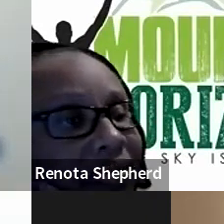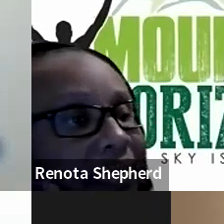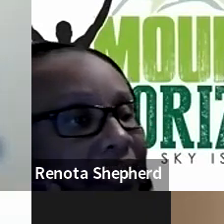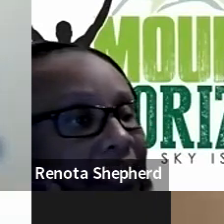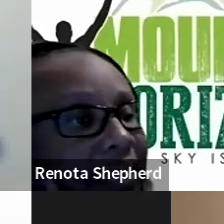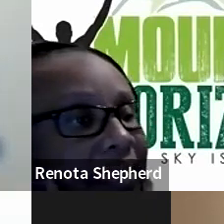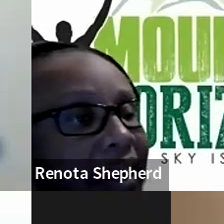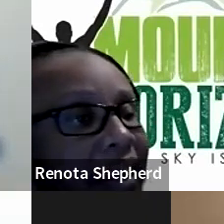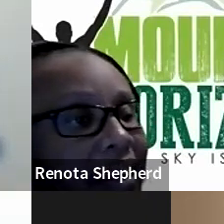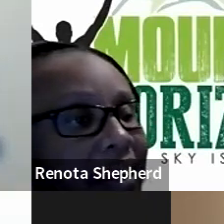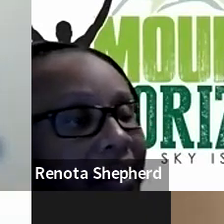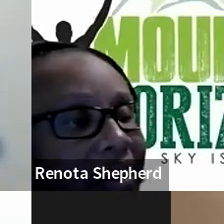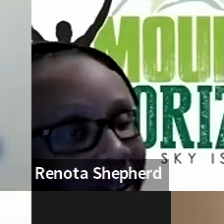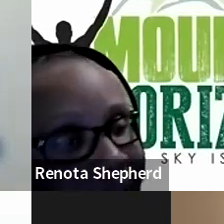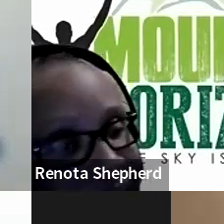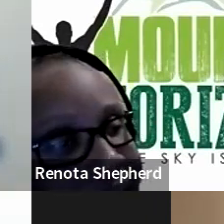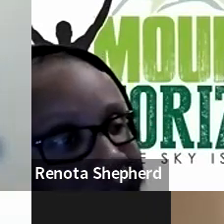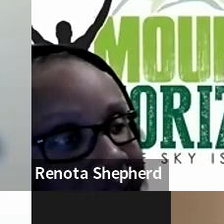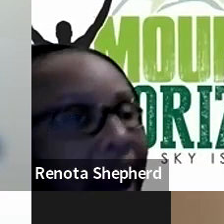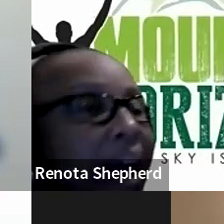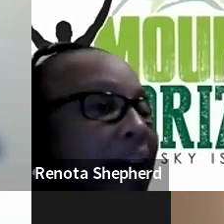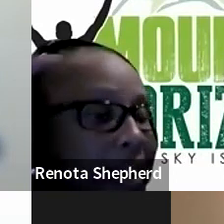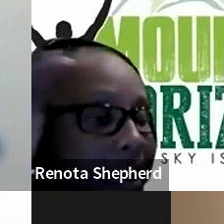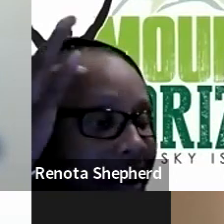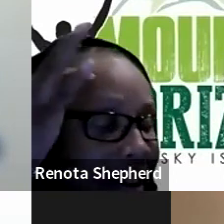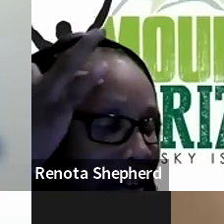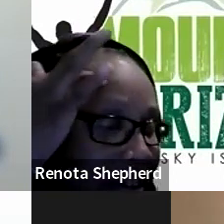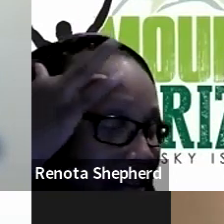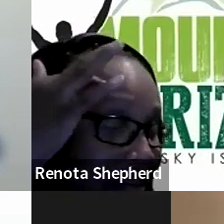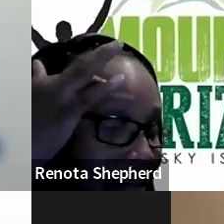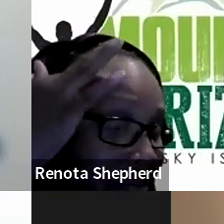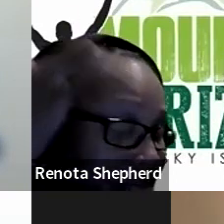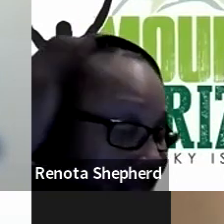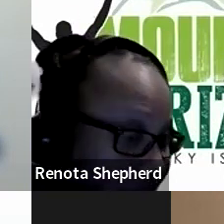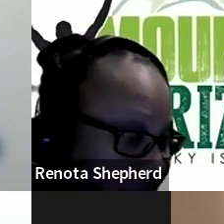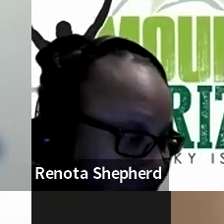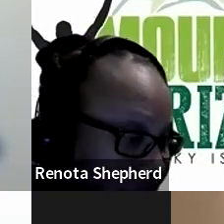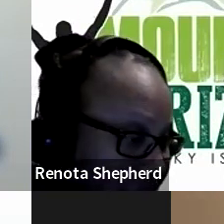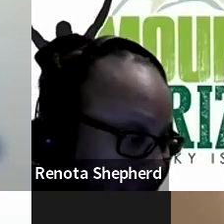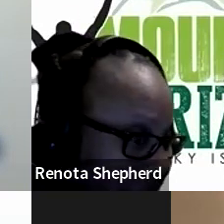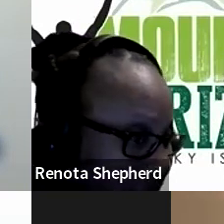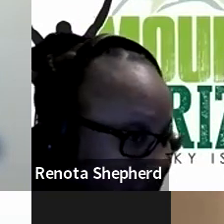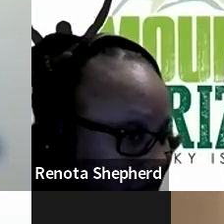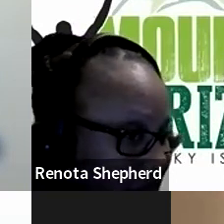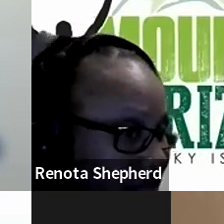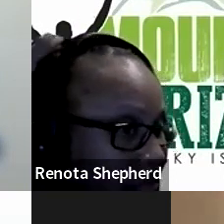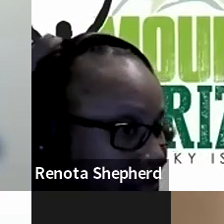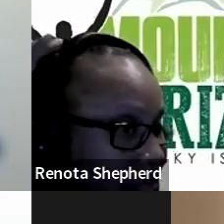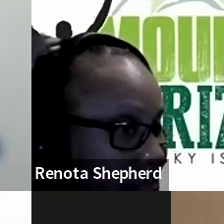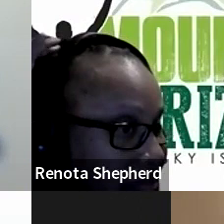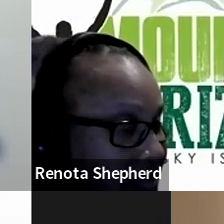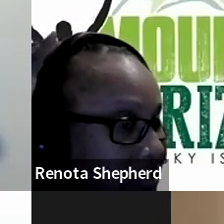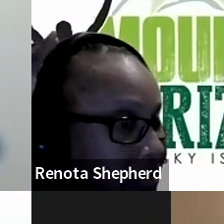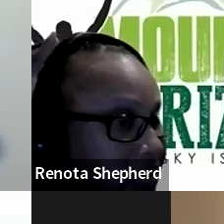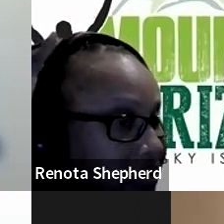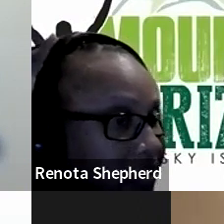Have I? Oh, hey, Abby, this is Cody Butler. Could you put me in disability representation and media, please? You've got it.